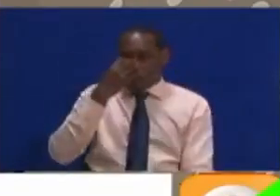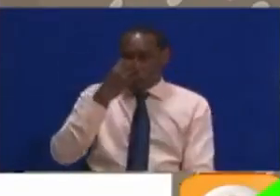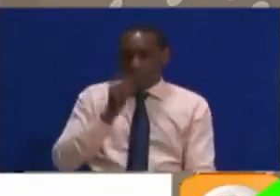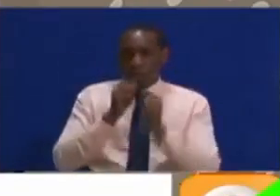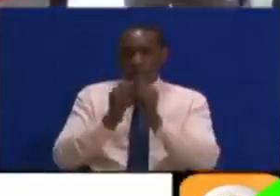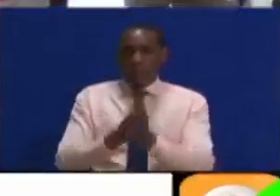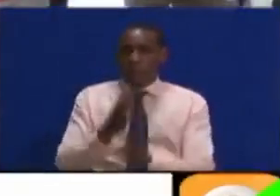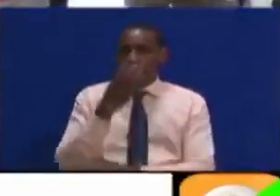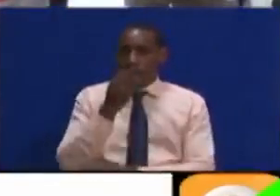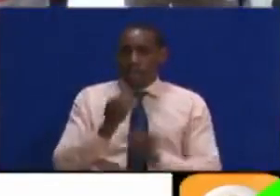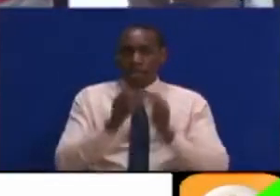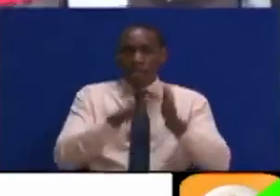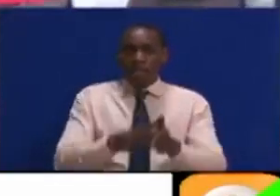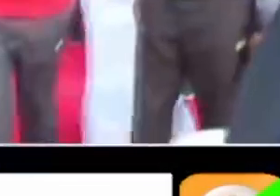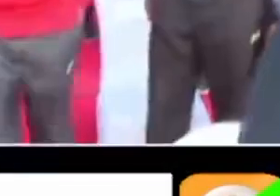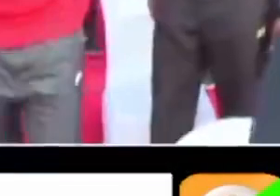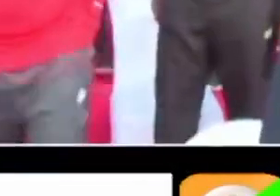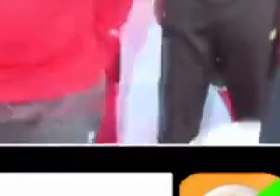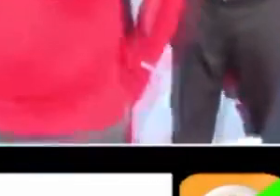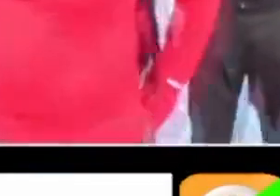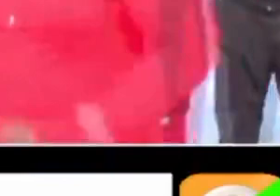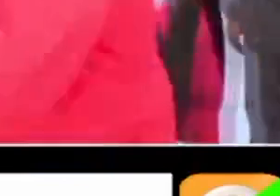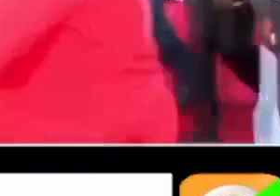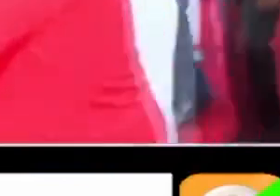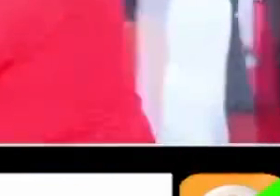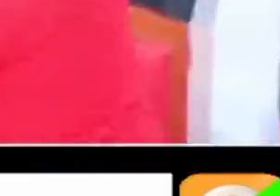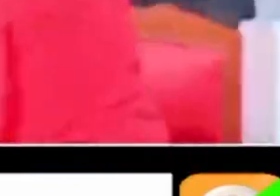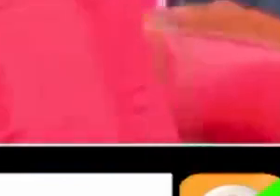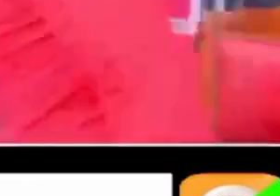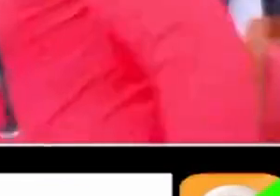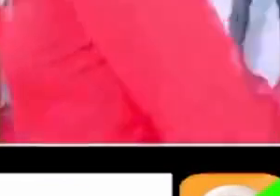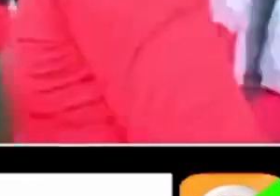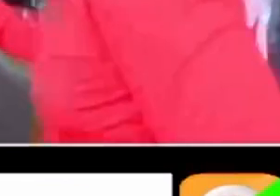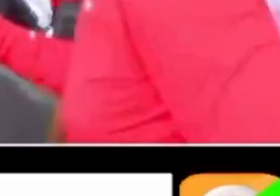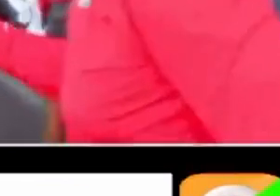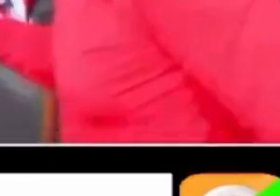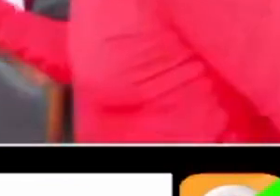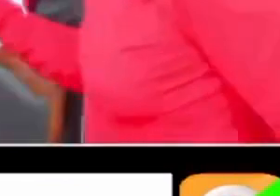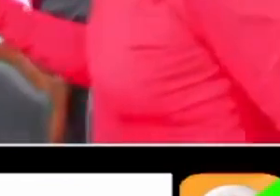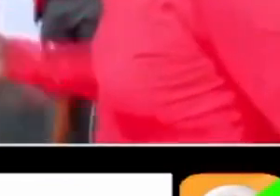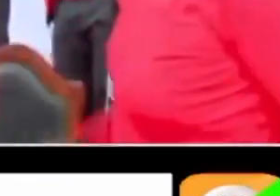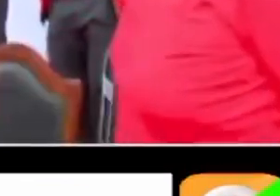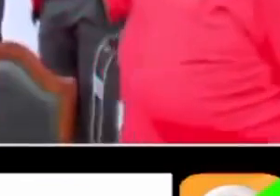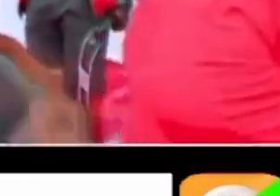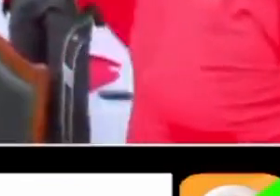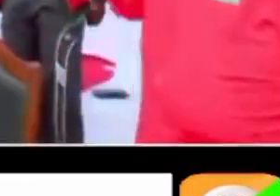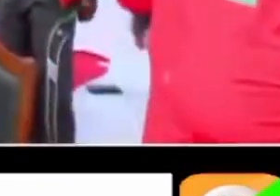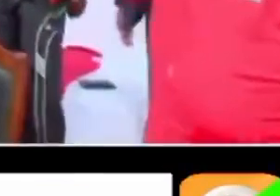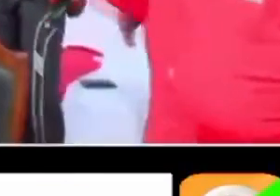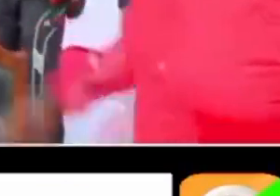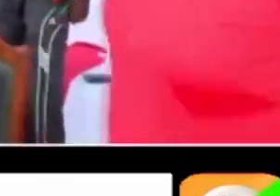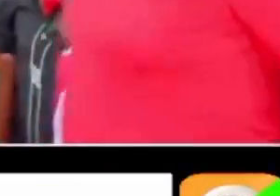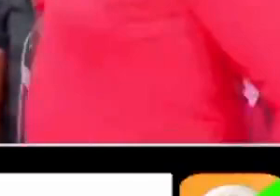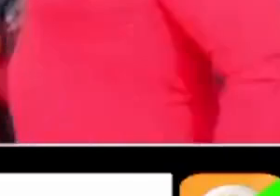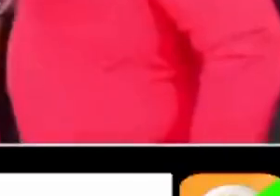and ODM leader Raila Odinga at Nyayo Stadium exchanging pleasantries during the Kipchoge Keino Athletics meet. I didn't see